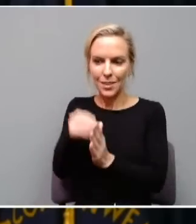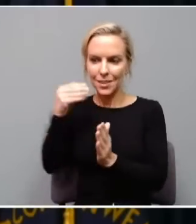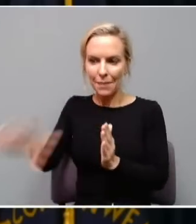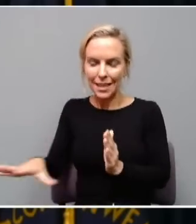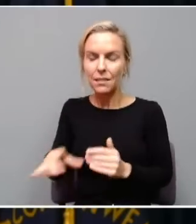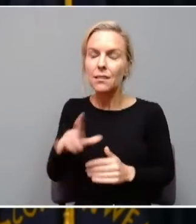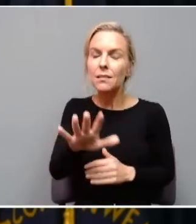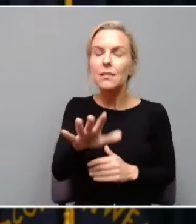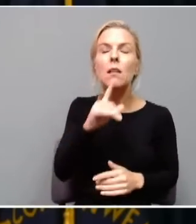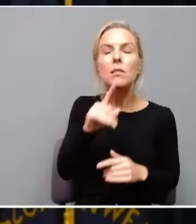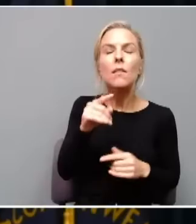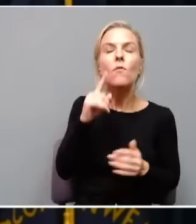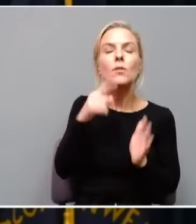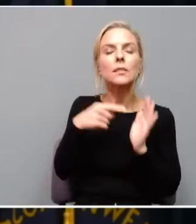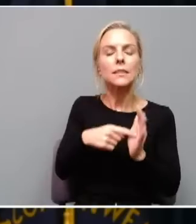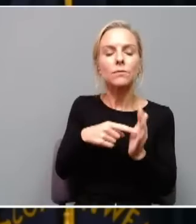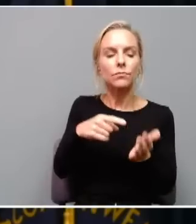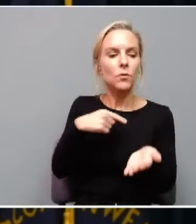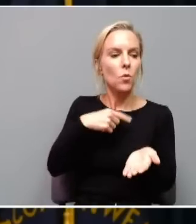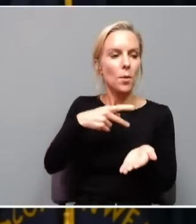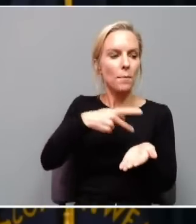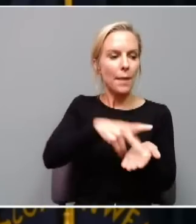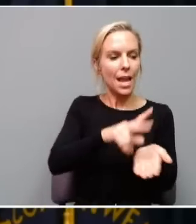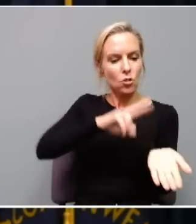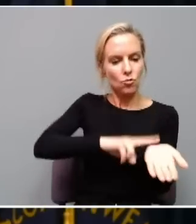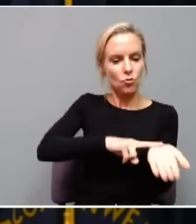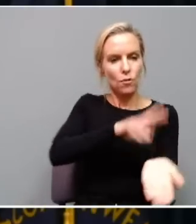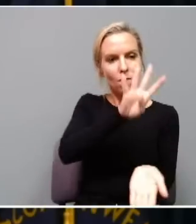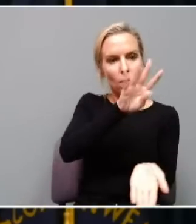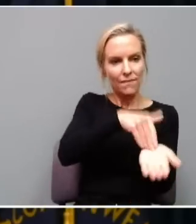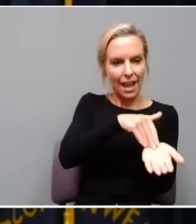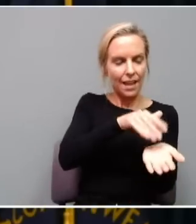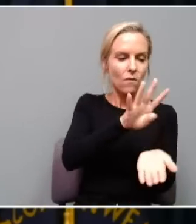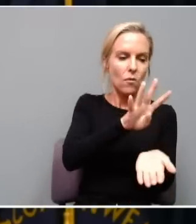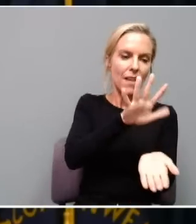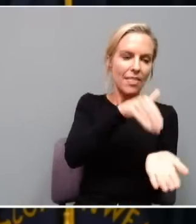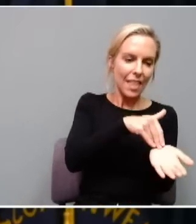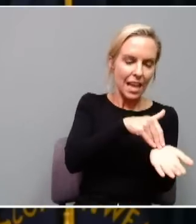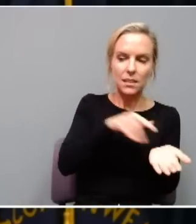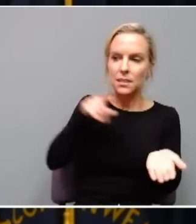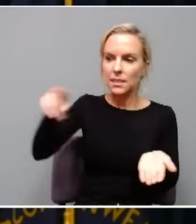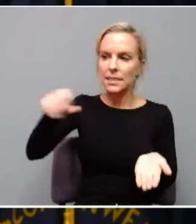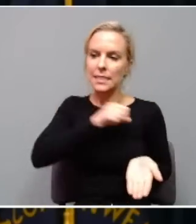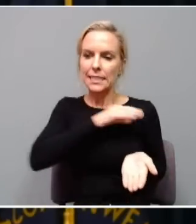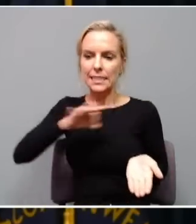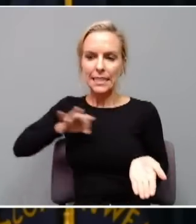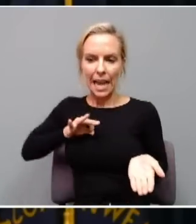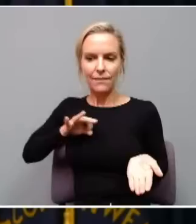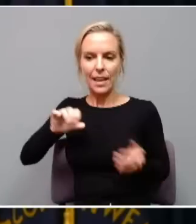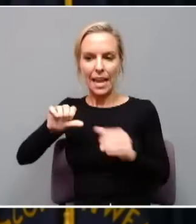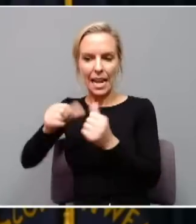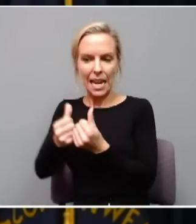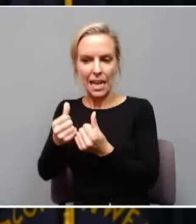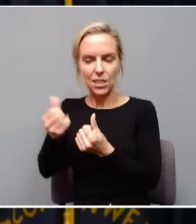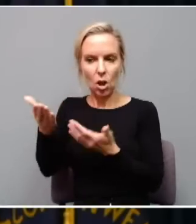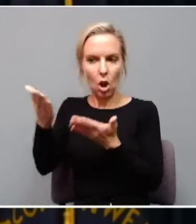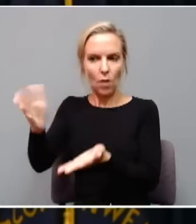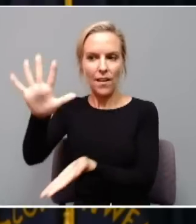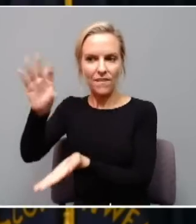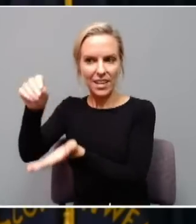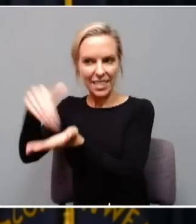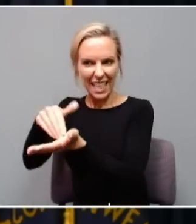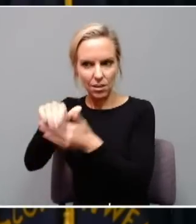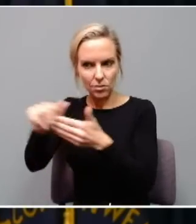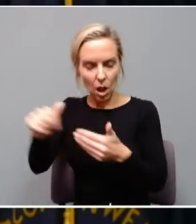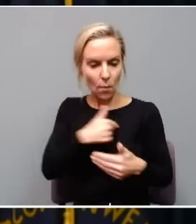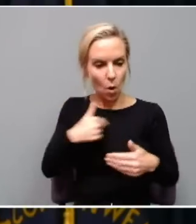nurse $45,000 and the staffing agency is offering $55,000, and we're able to provide extra pay,